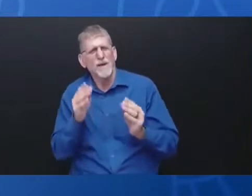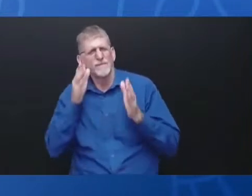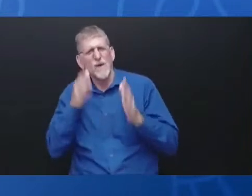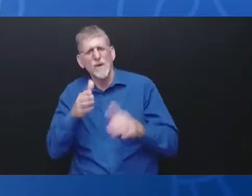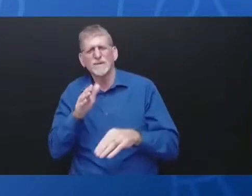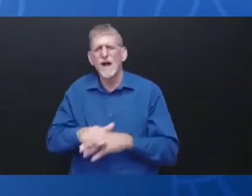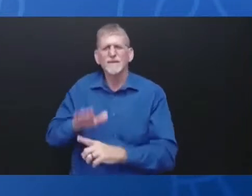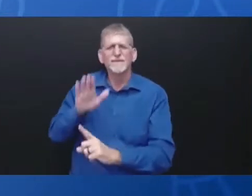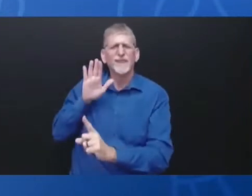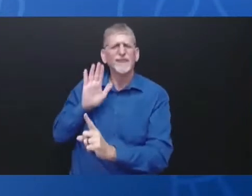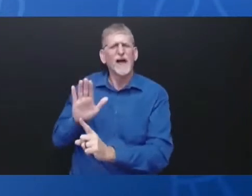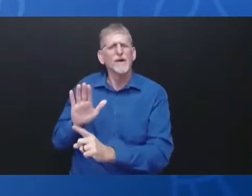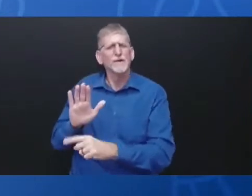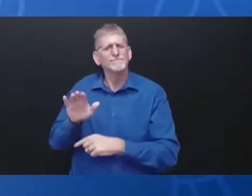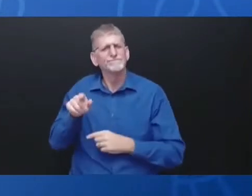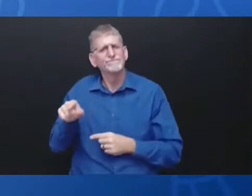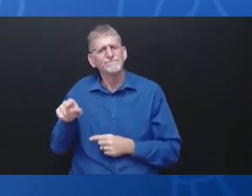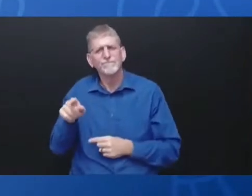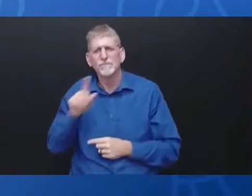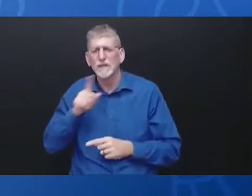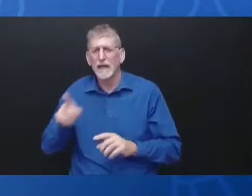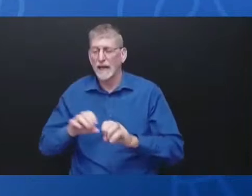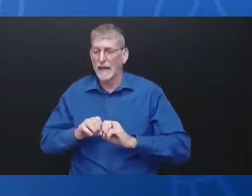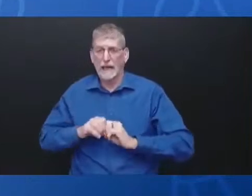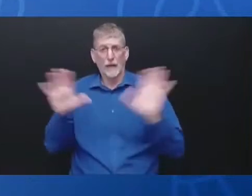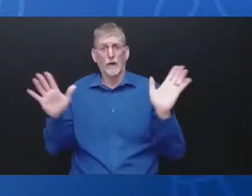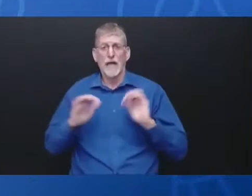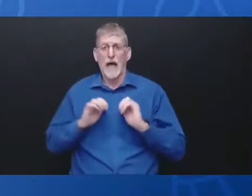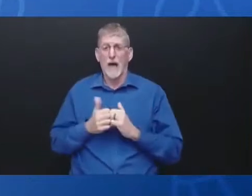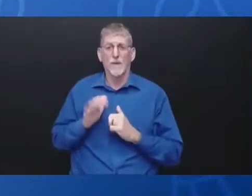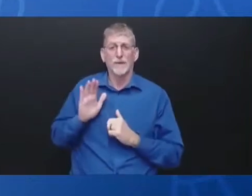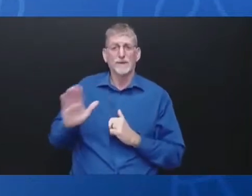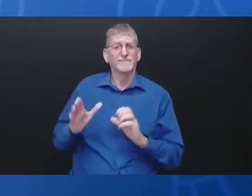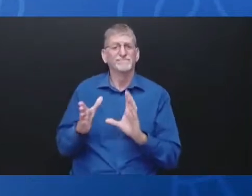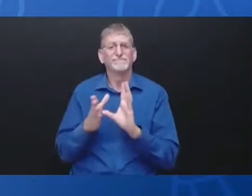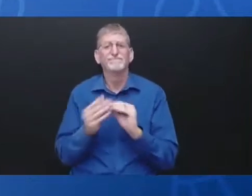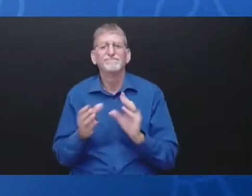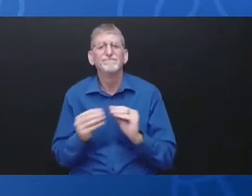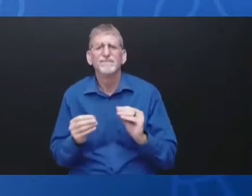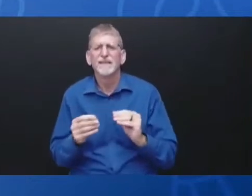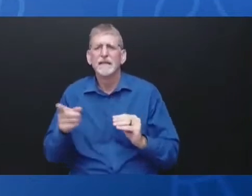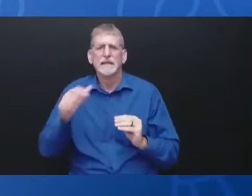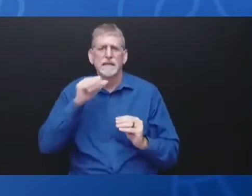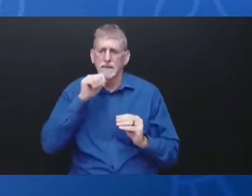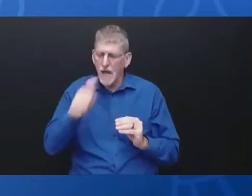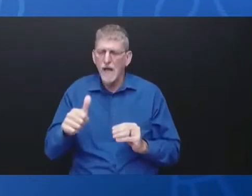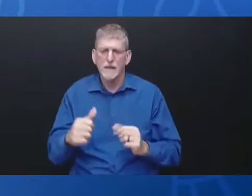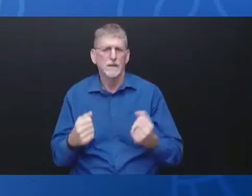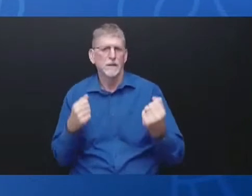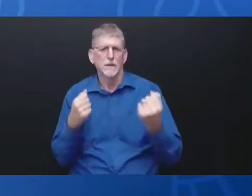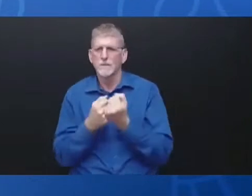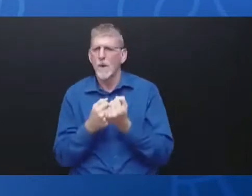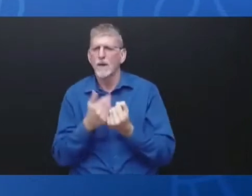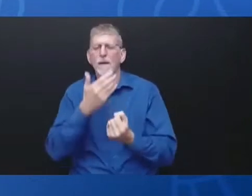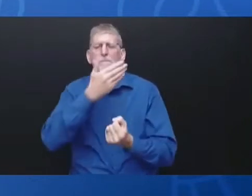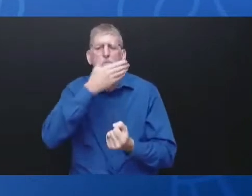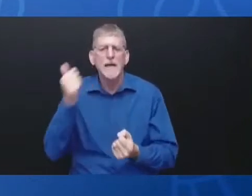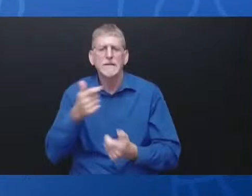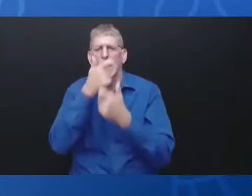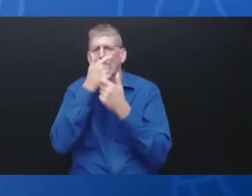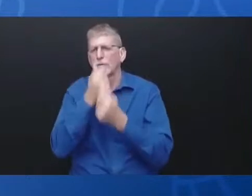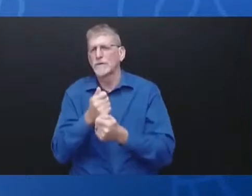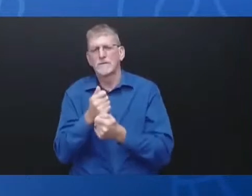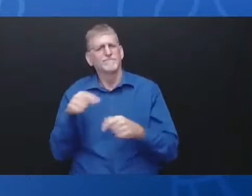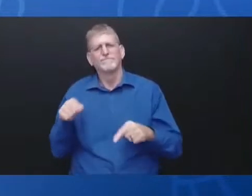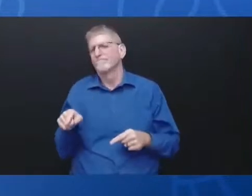clear, taking steps that are not in the best interest of providing a safe, secure,